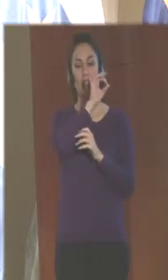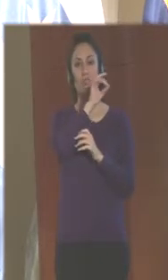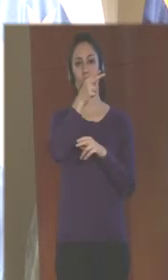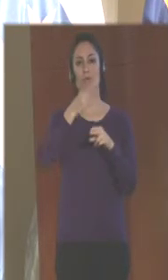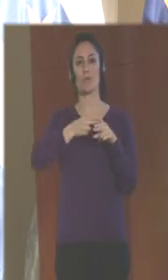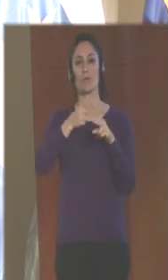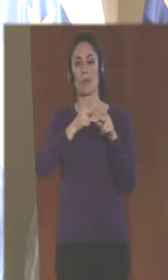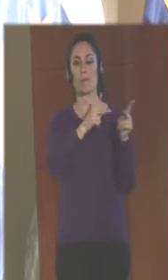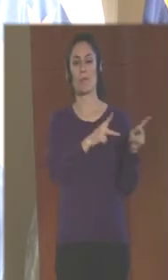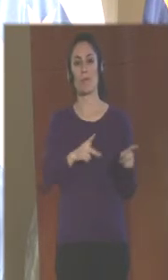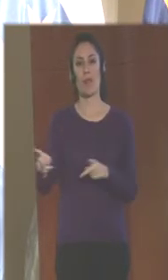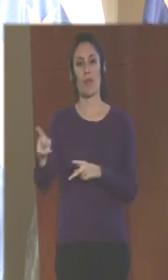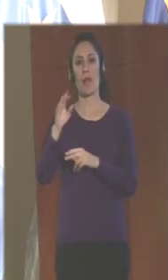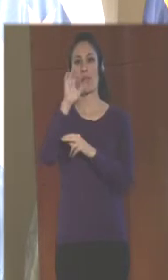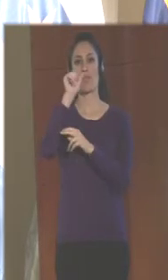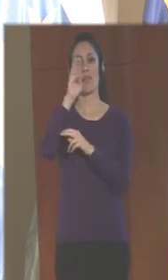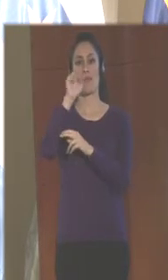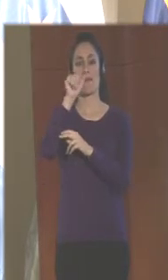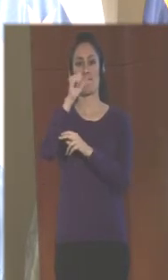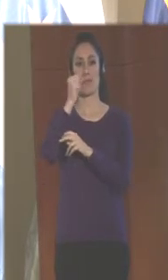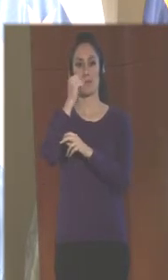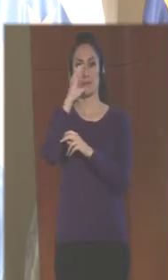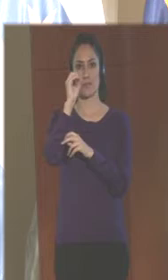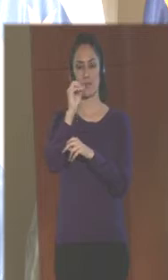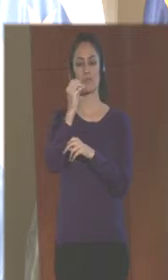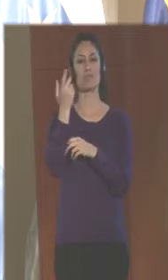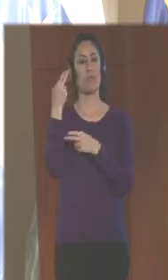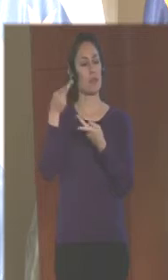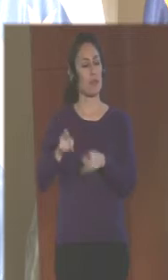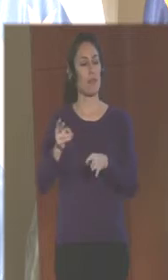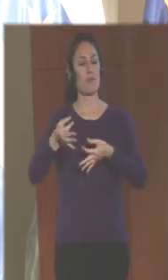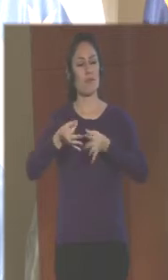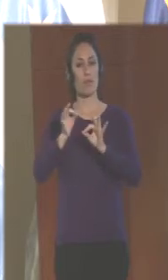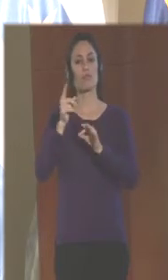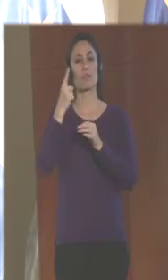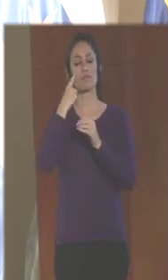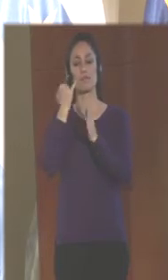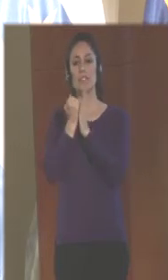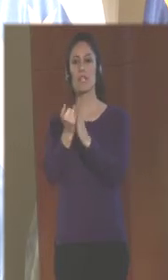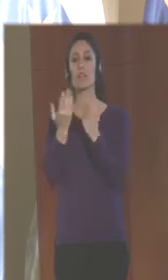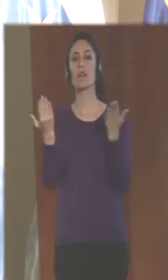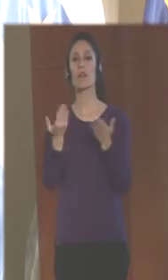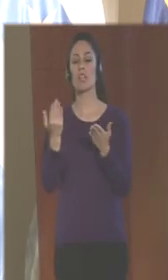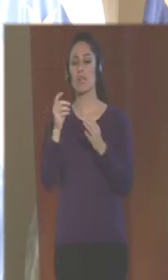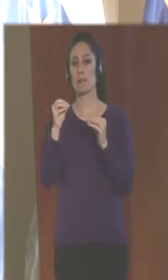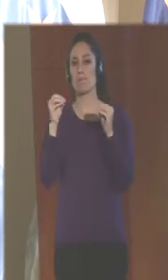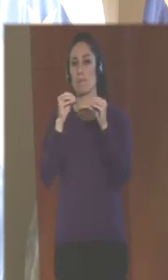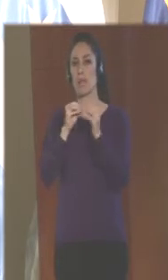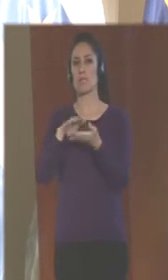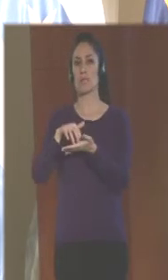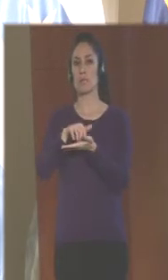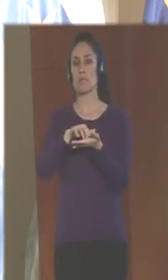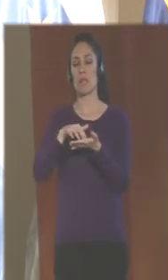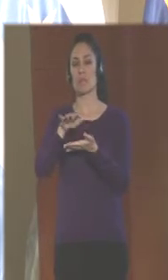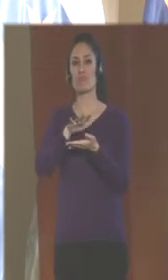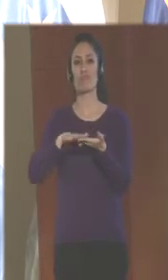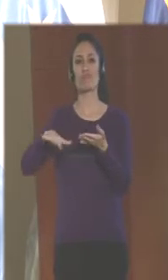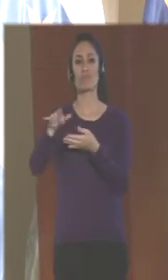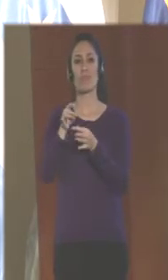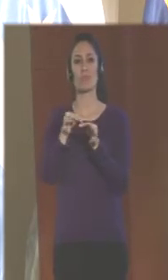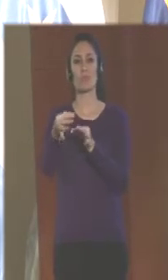been constituted since 2008, and this is the Tabasco Plan, which